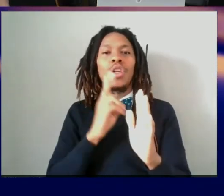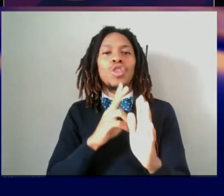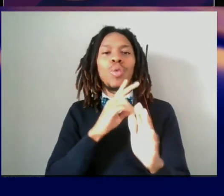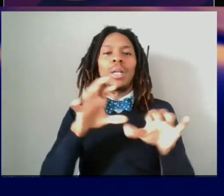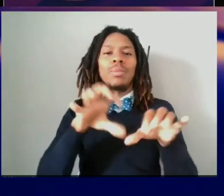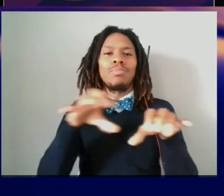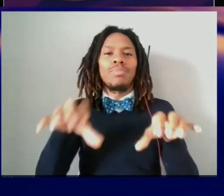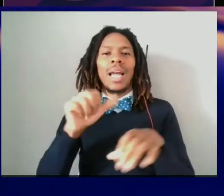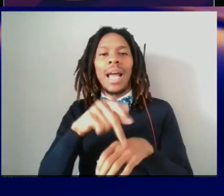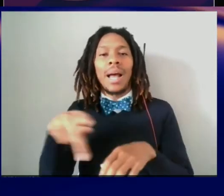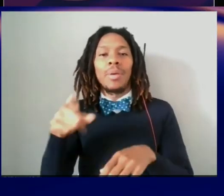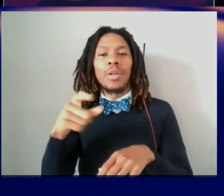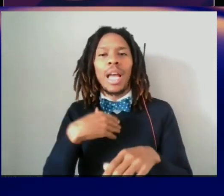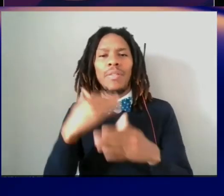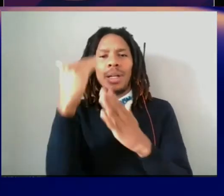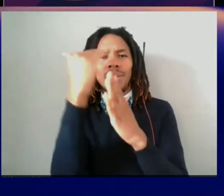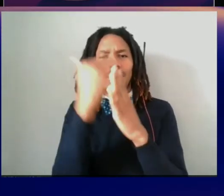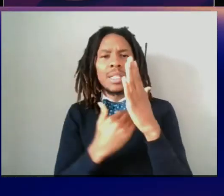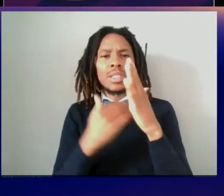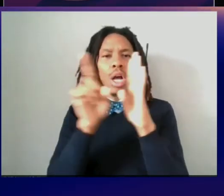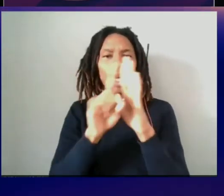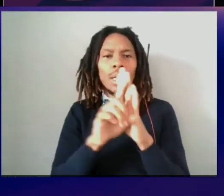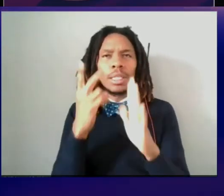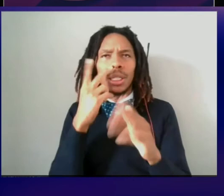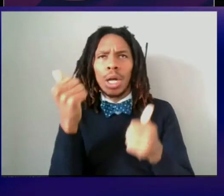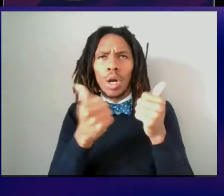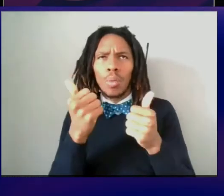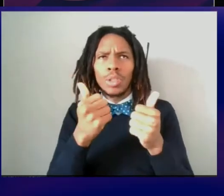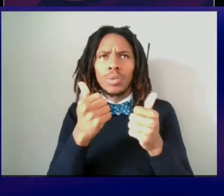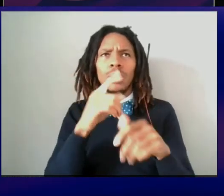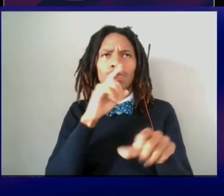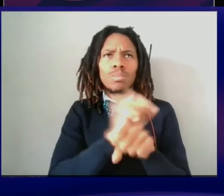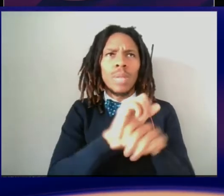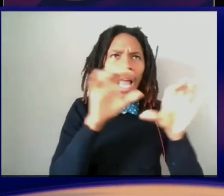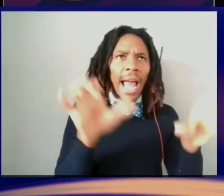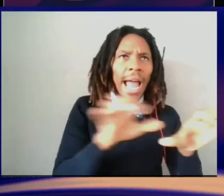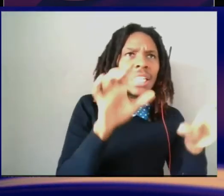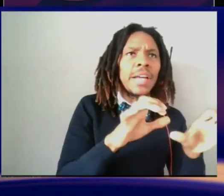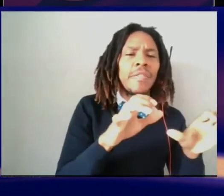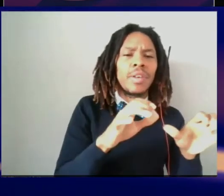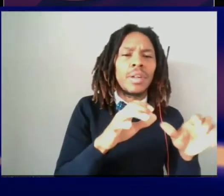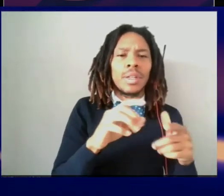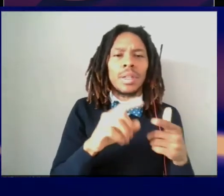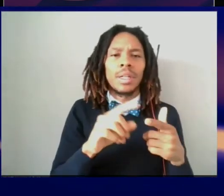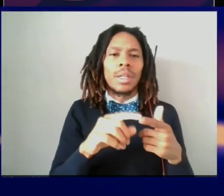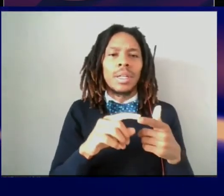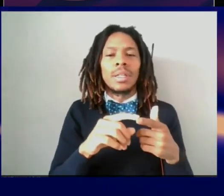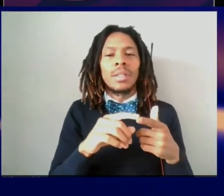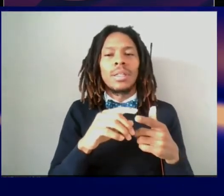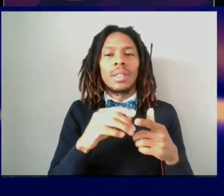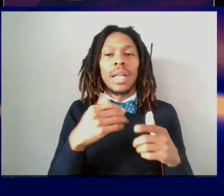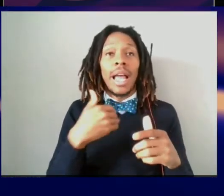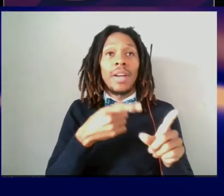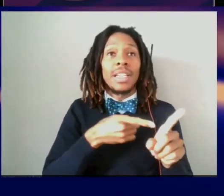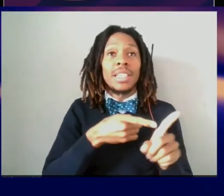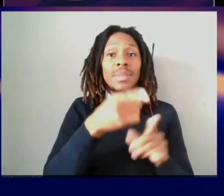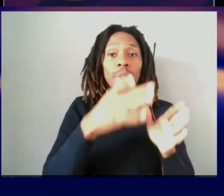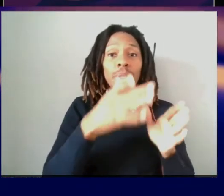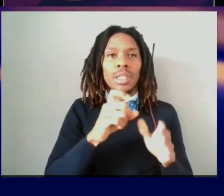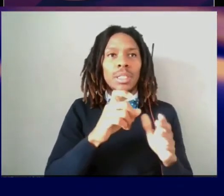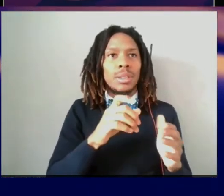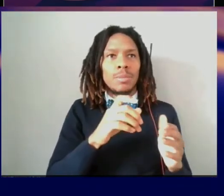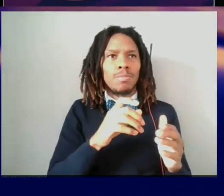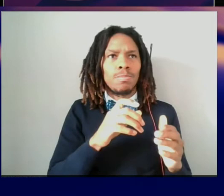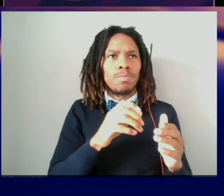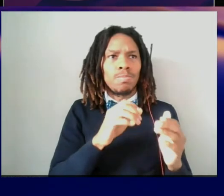a list of alarms and you can see which ones are in active state. So a specialist that needs to go address these alarms can